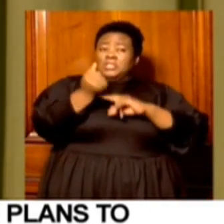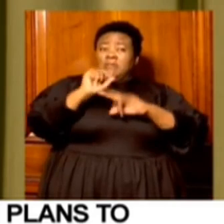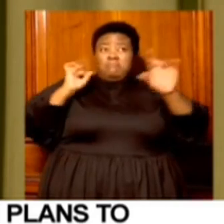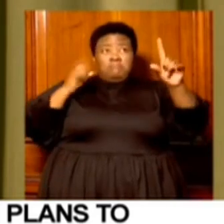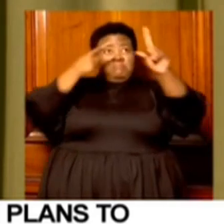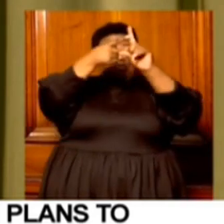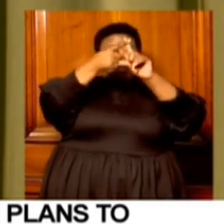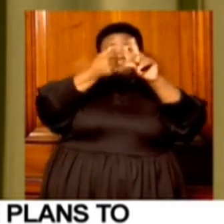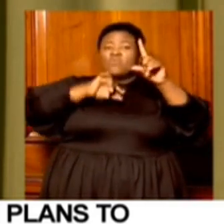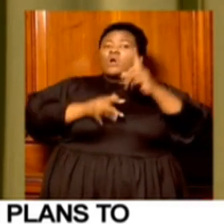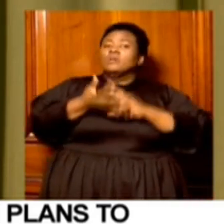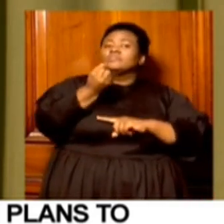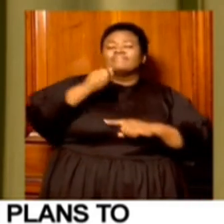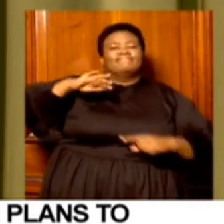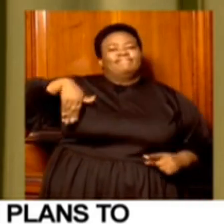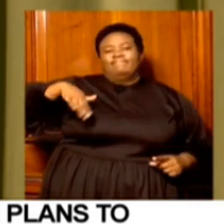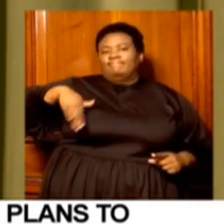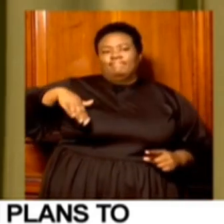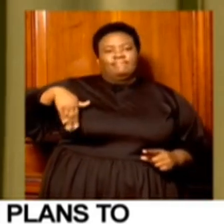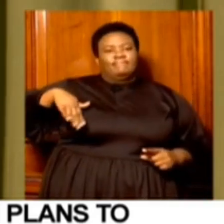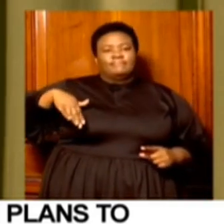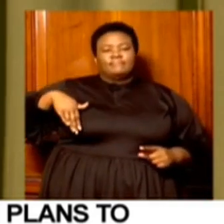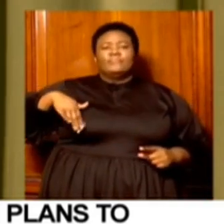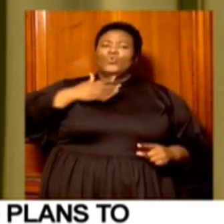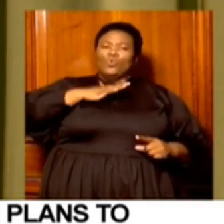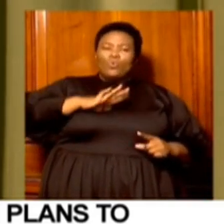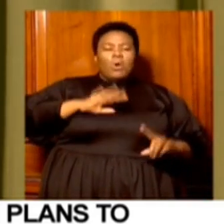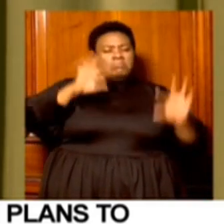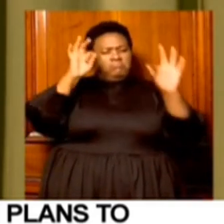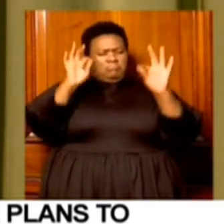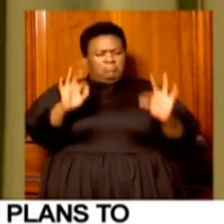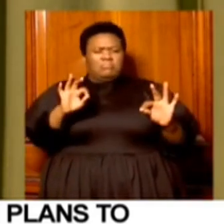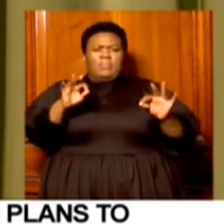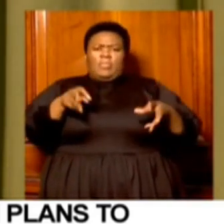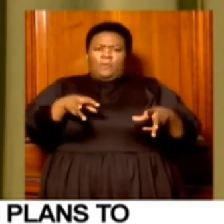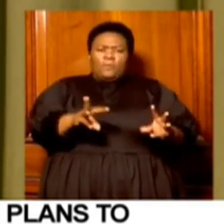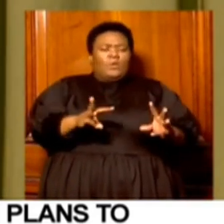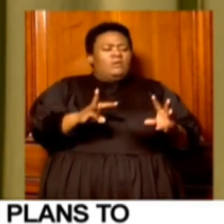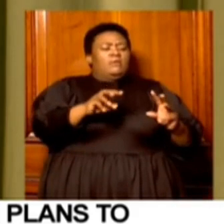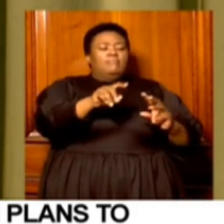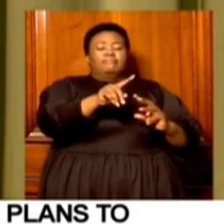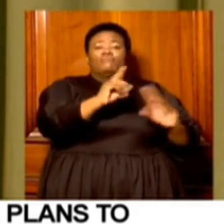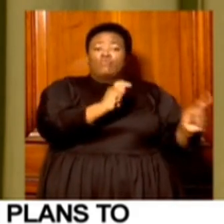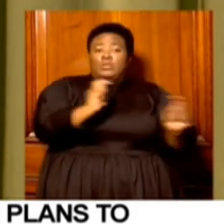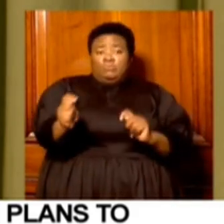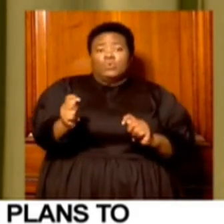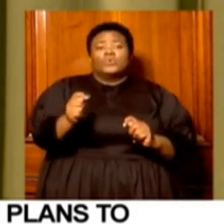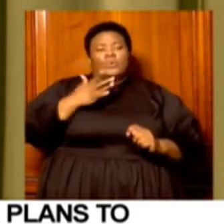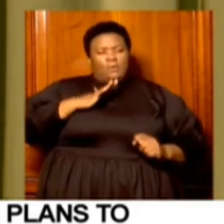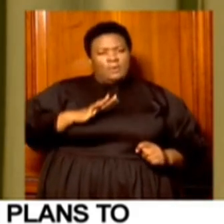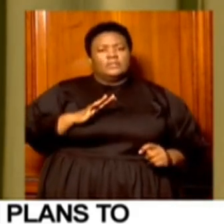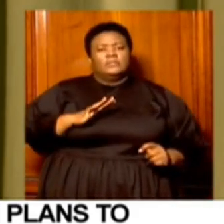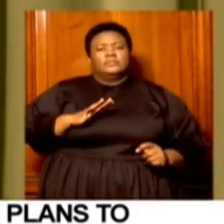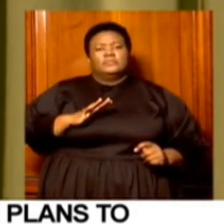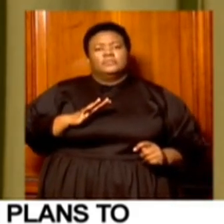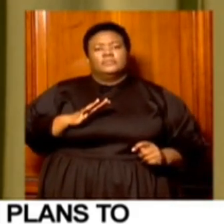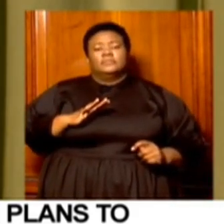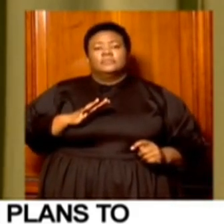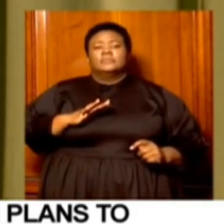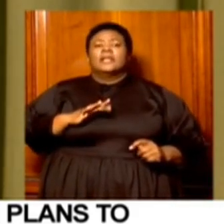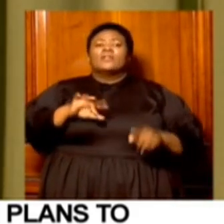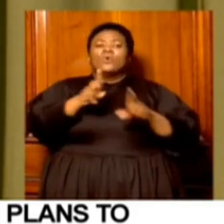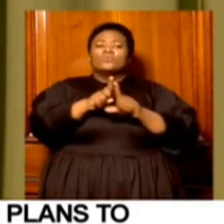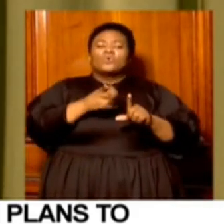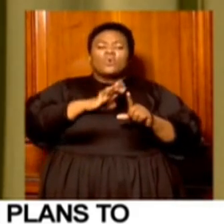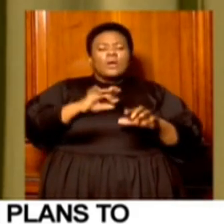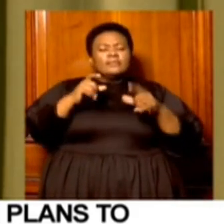want to be. We want a modernized means of transport, and we want to expand the